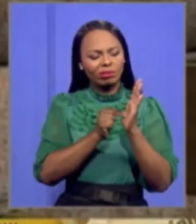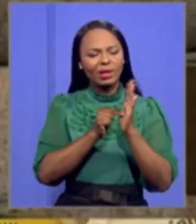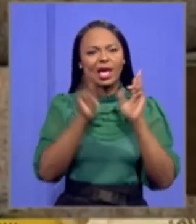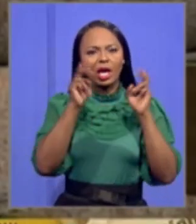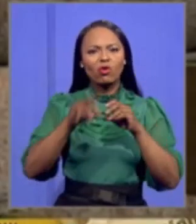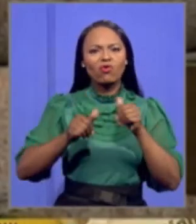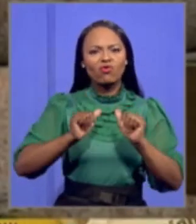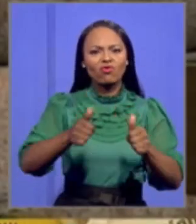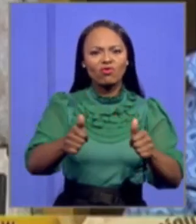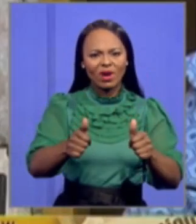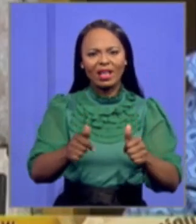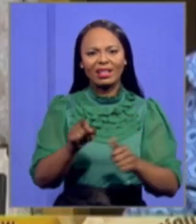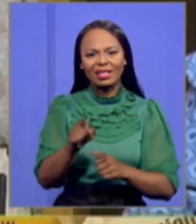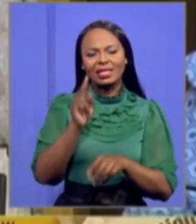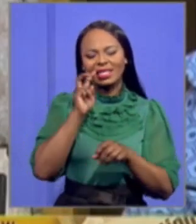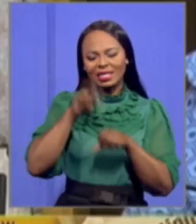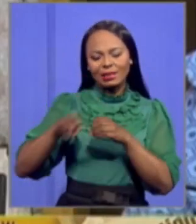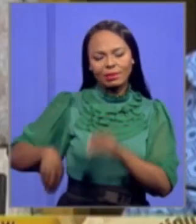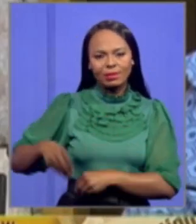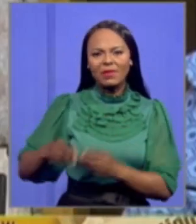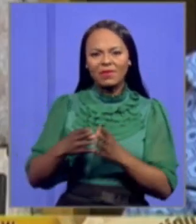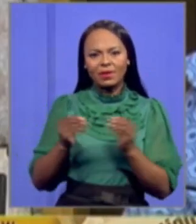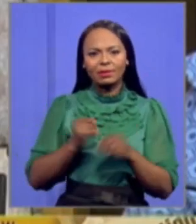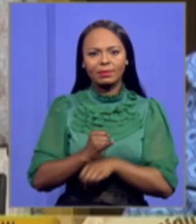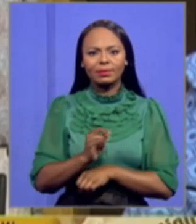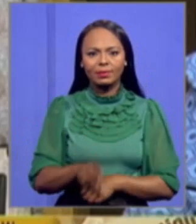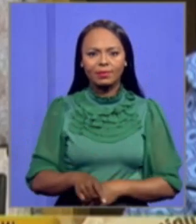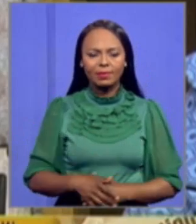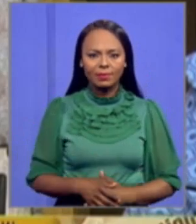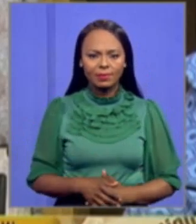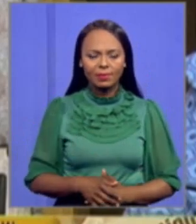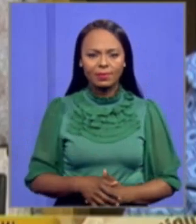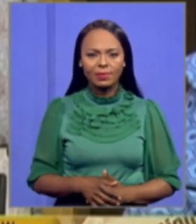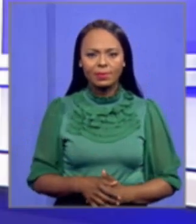le tshusumetso e bolotsana diqetong tsa mmuso.